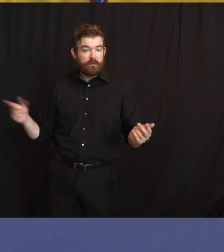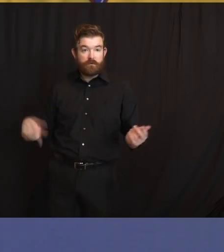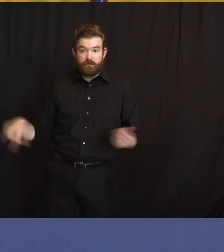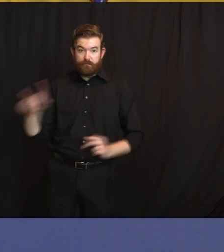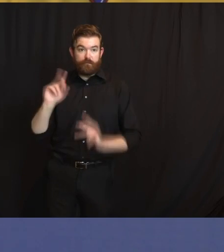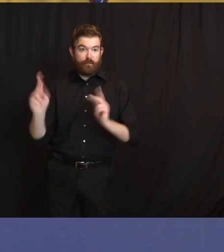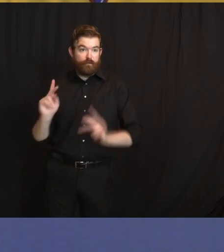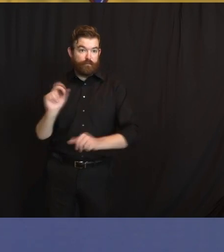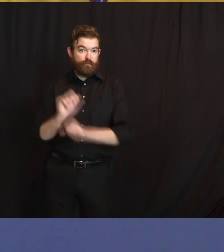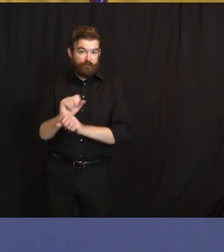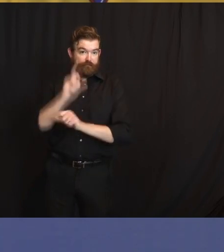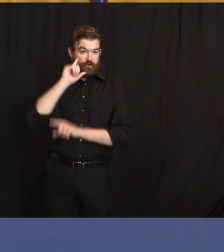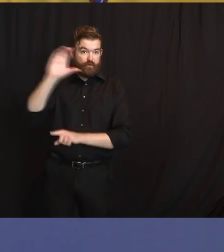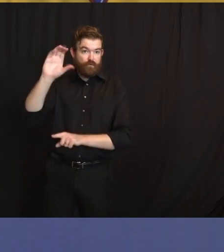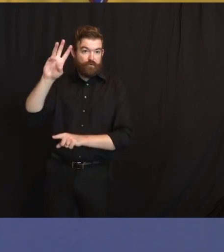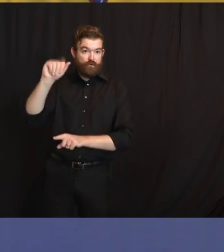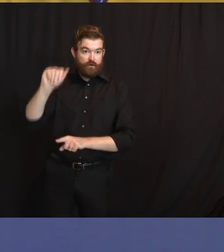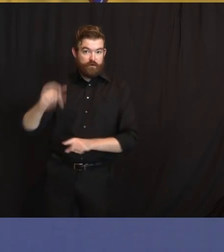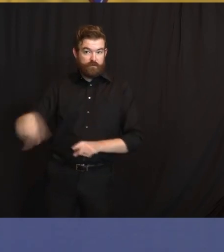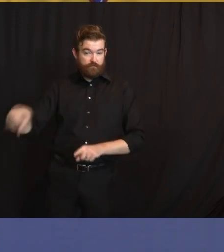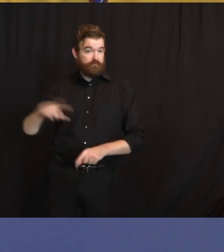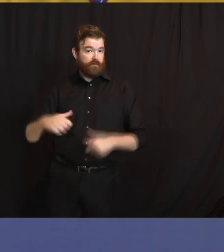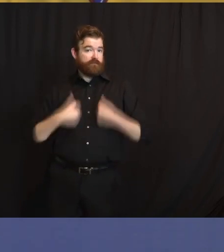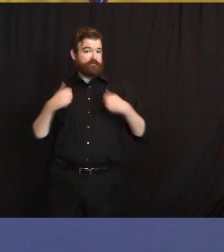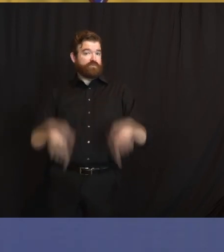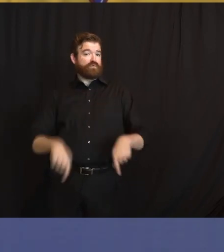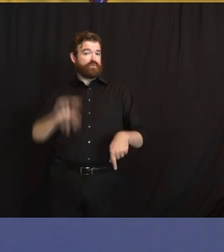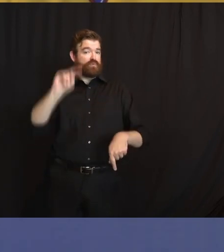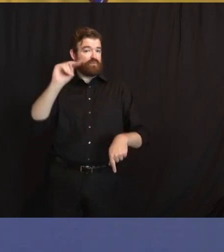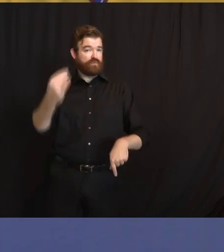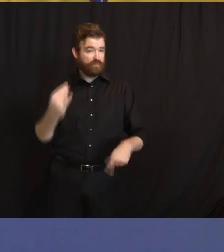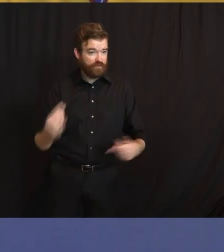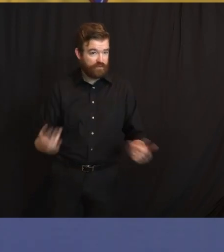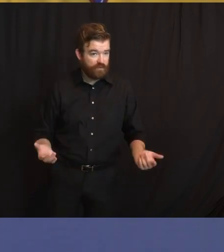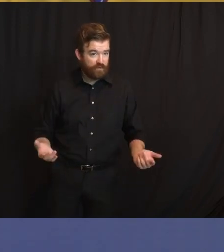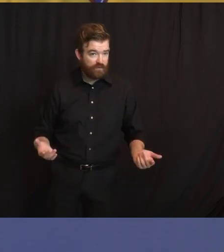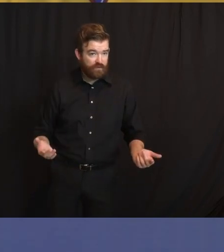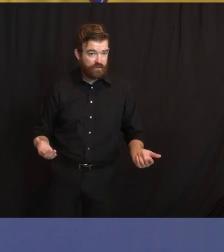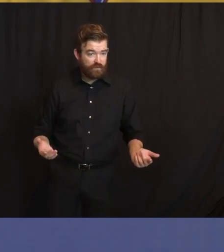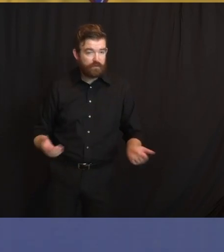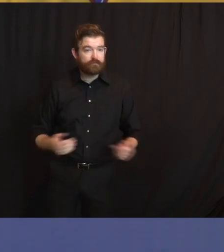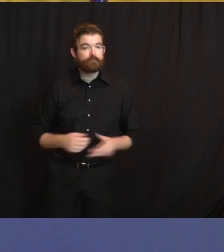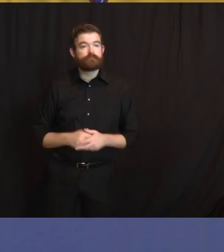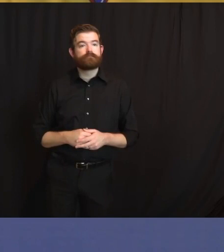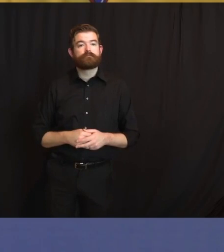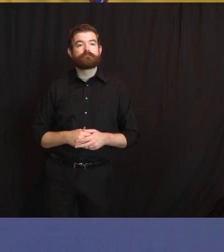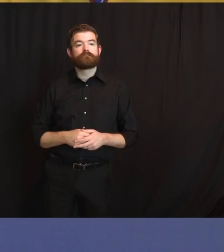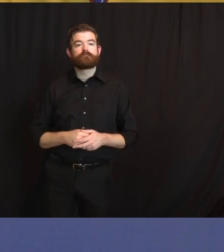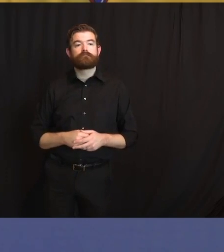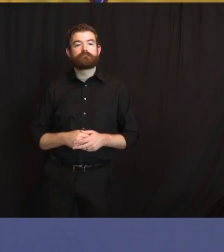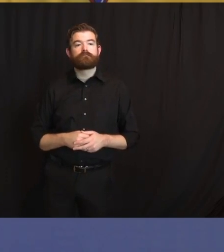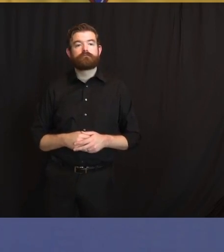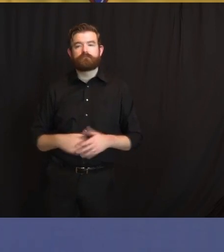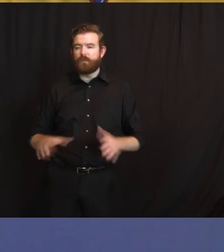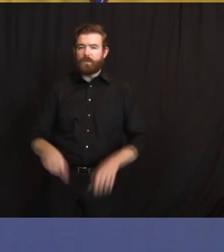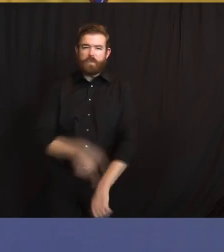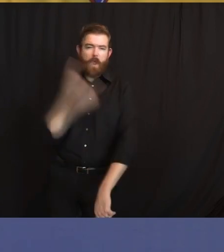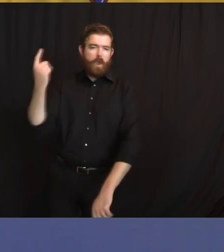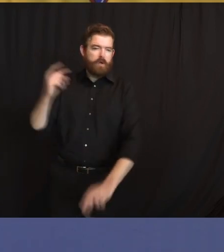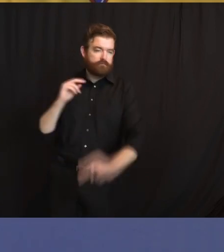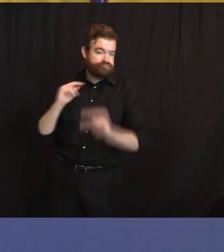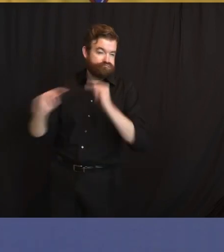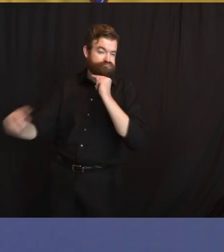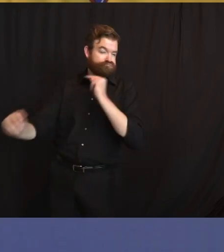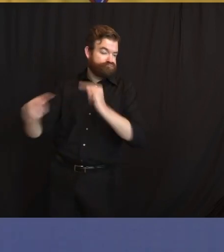overwhelmingly. So it represents a culmination of a long negotiation, and